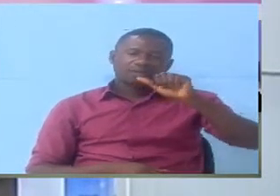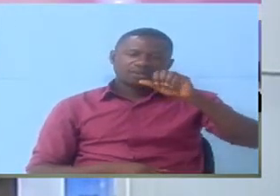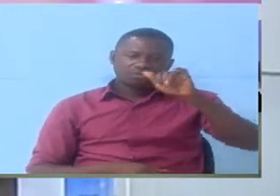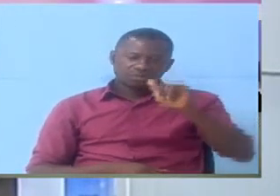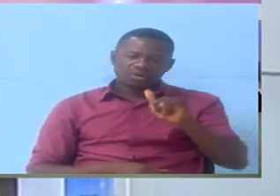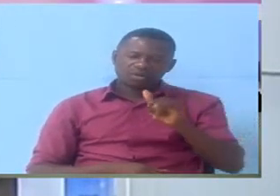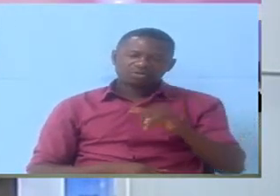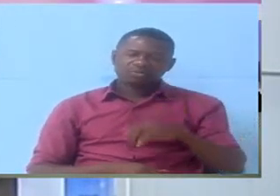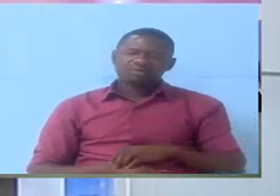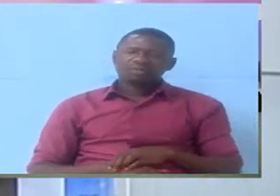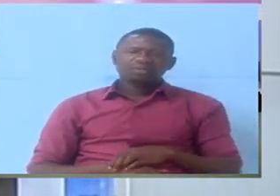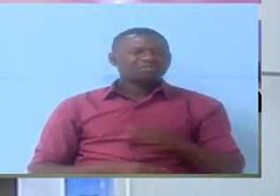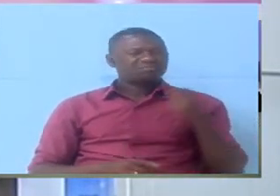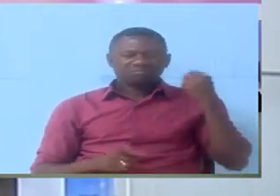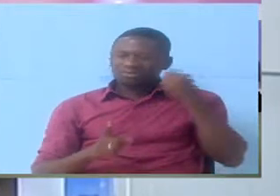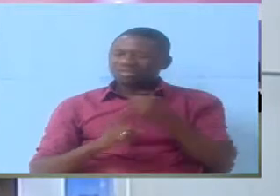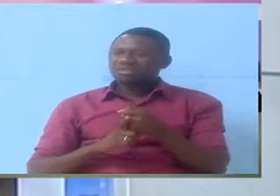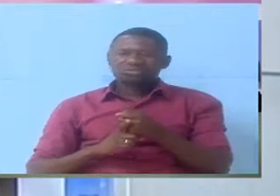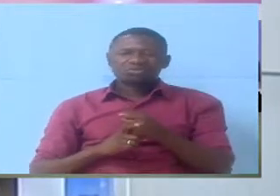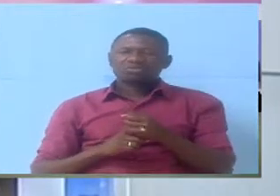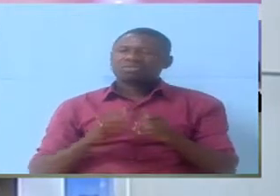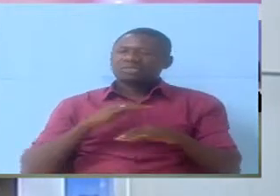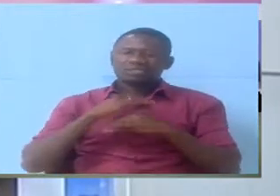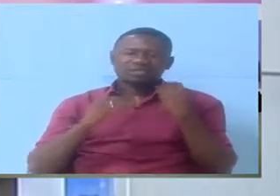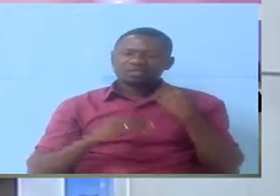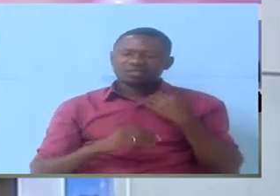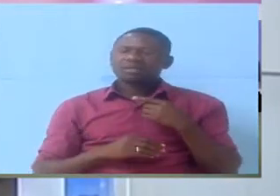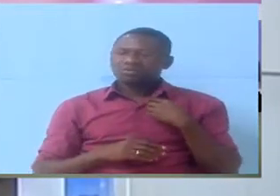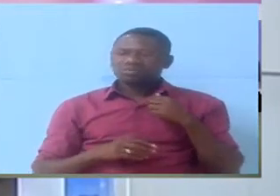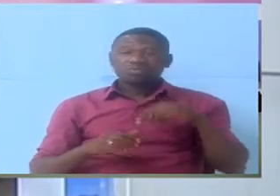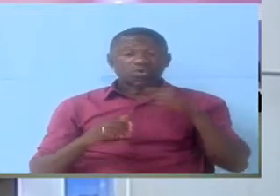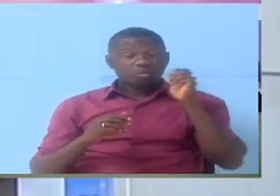And anyone found responsible